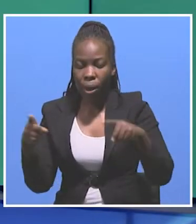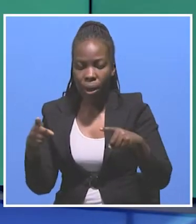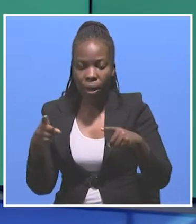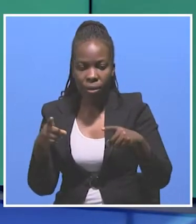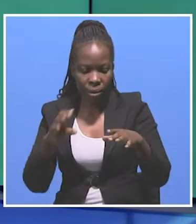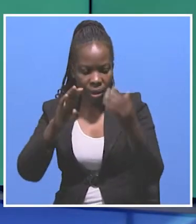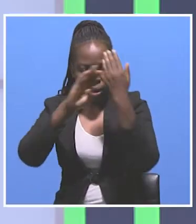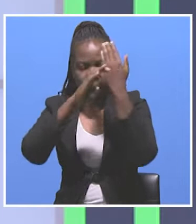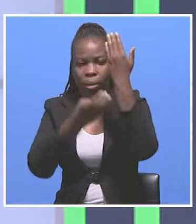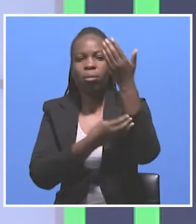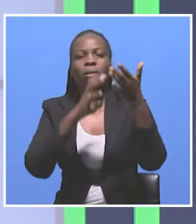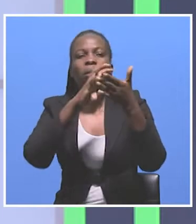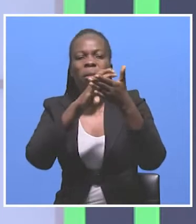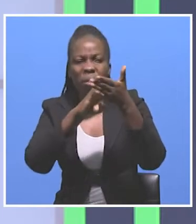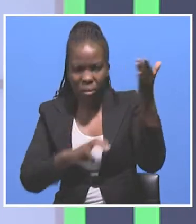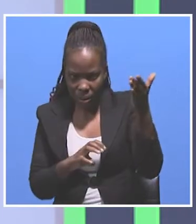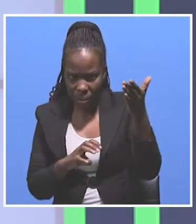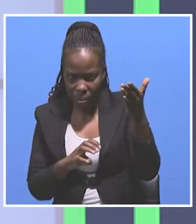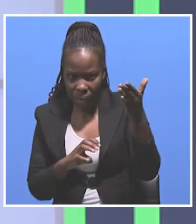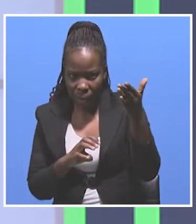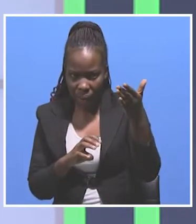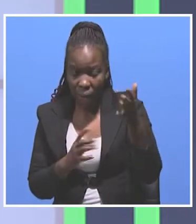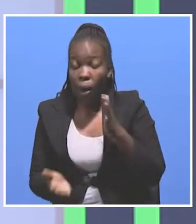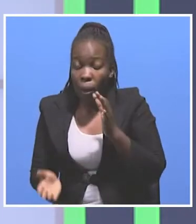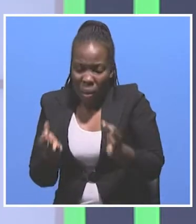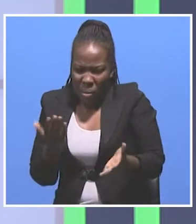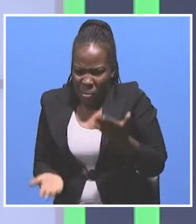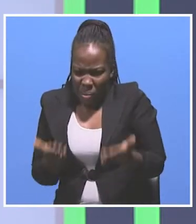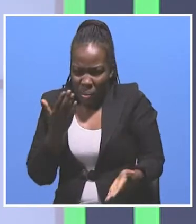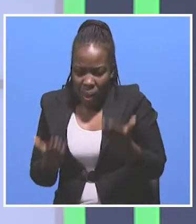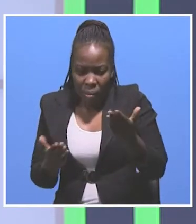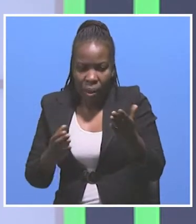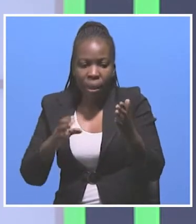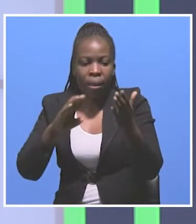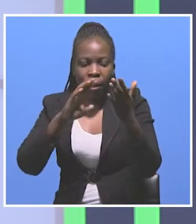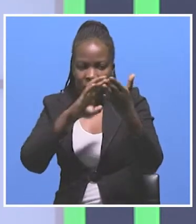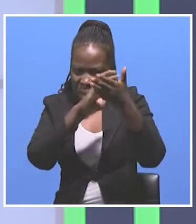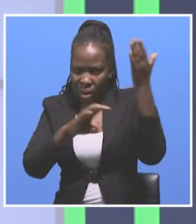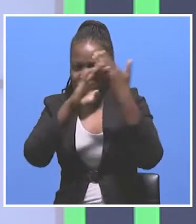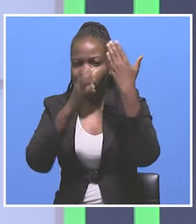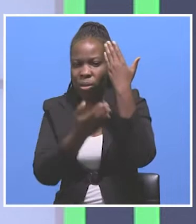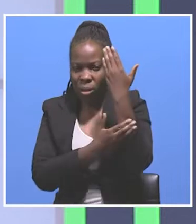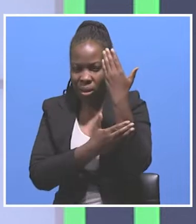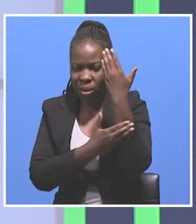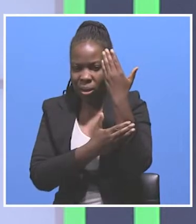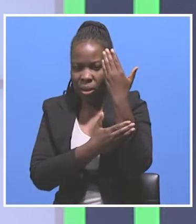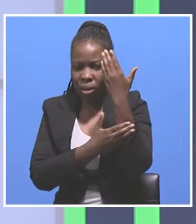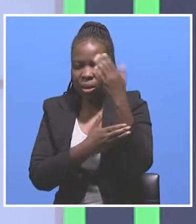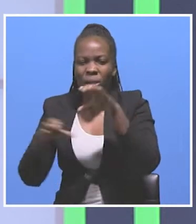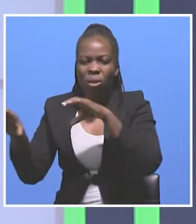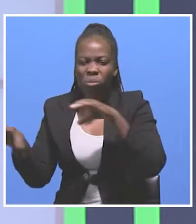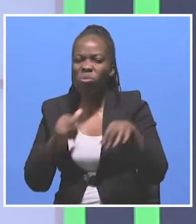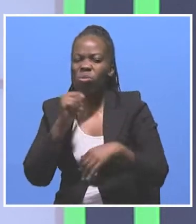miscarriage or an abortion, or indeed you intend to abort or to miscarry, do not do it on your own. Go to a